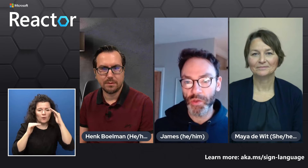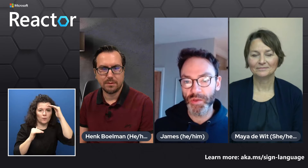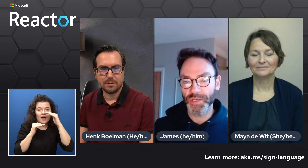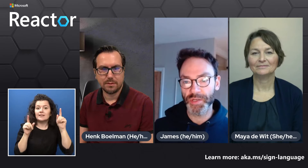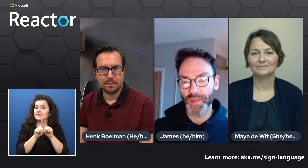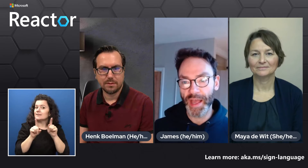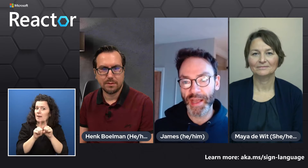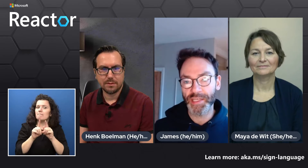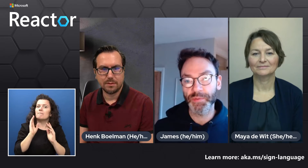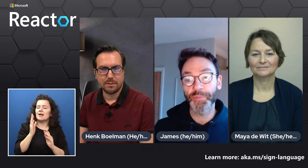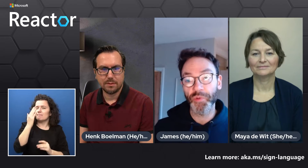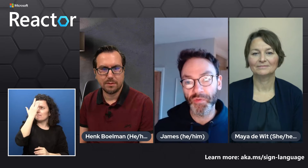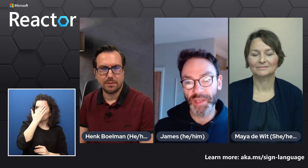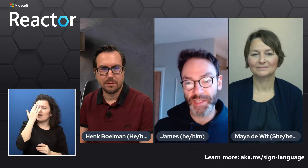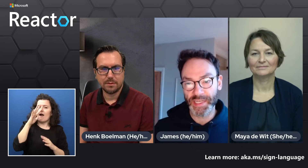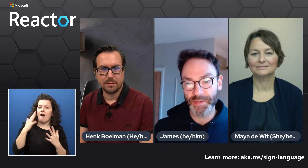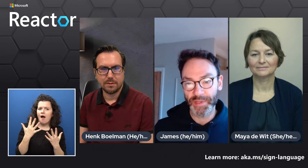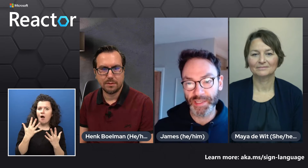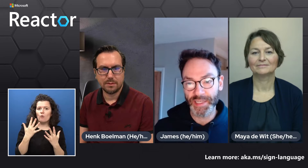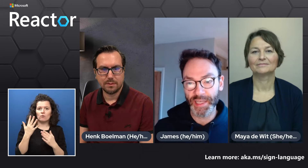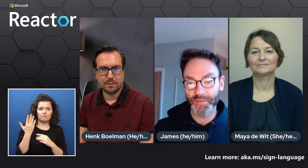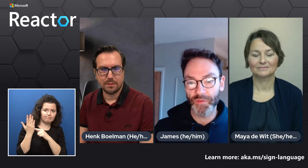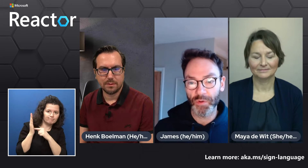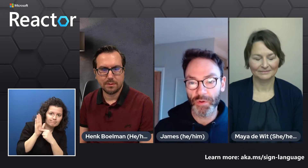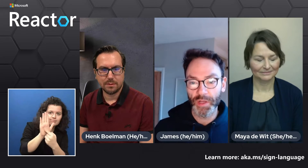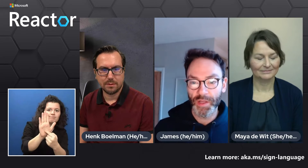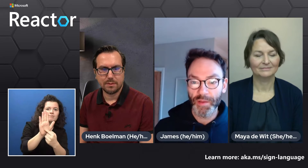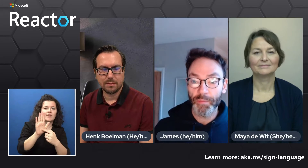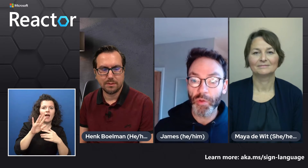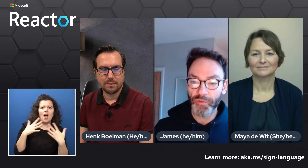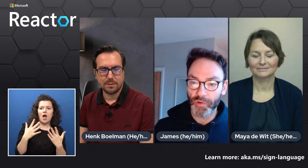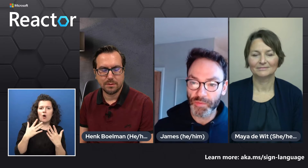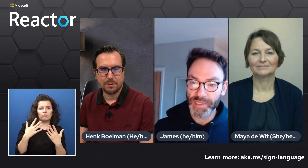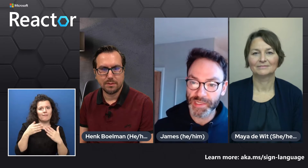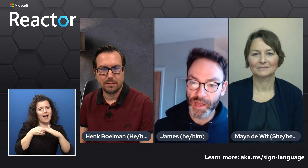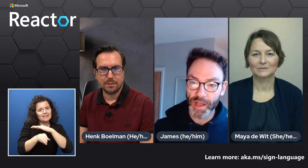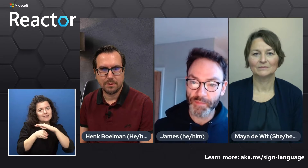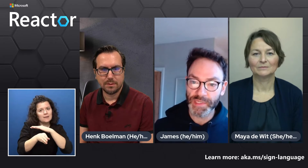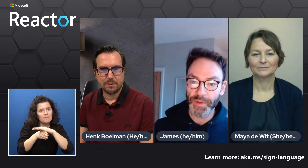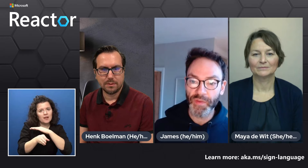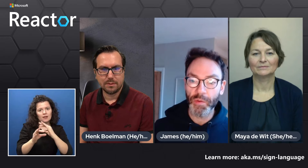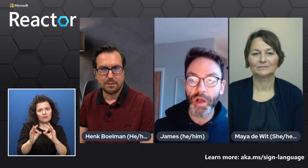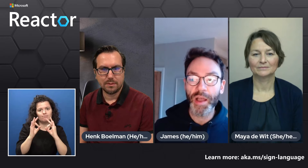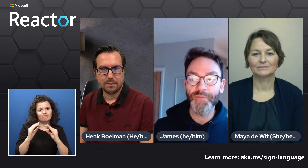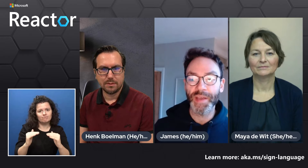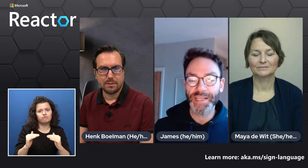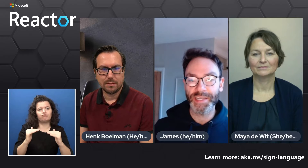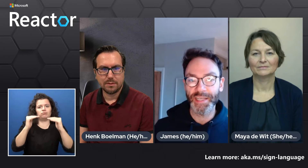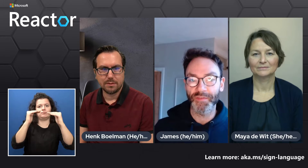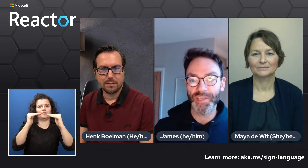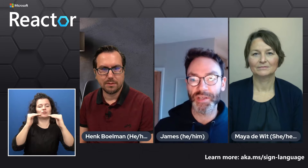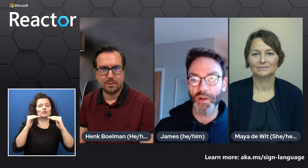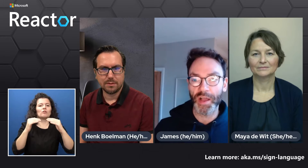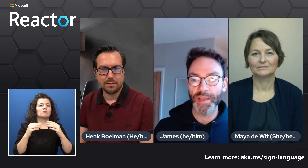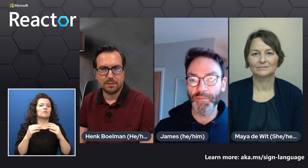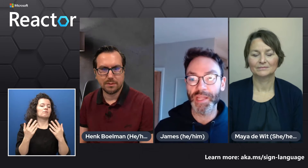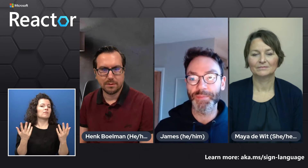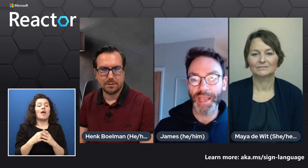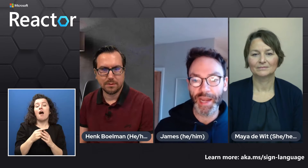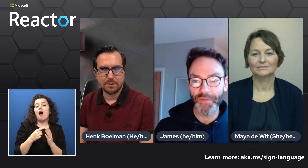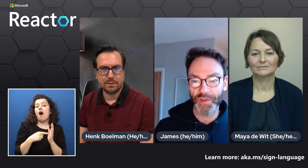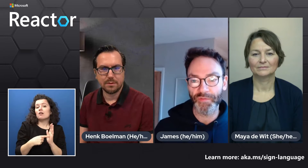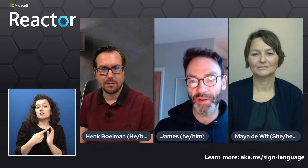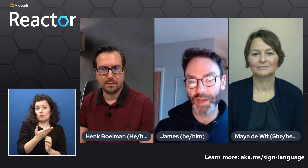lot you can do there to improve the accessibility for both groups. So if you are investing the time